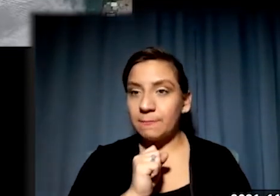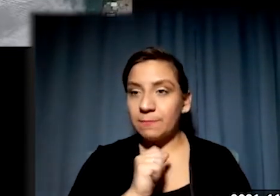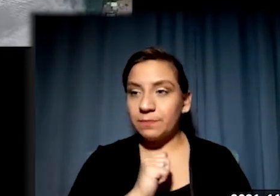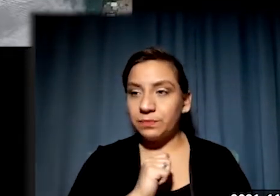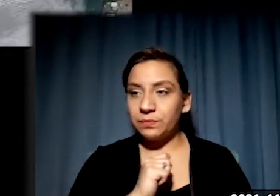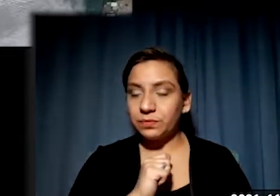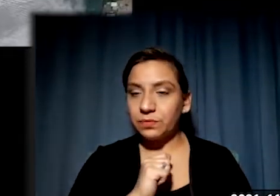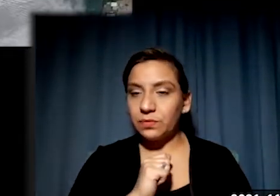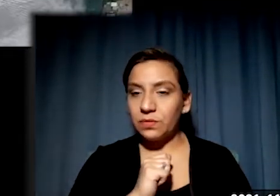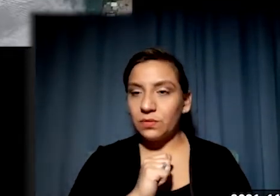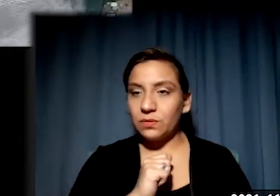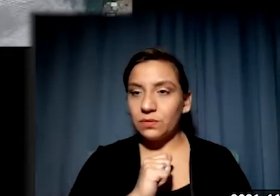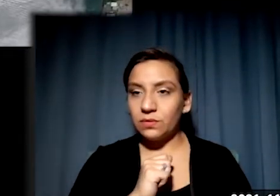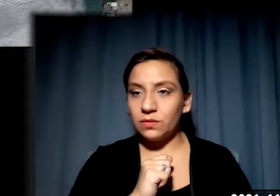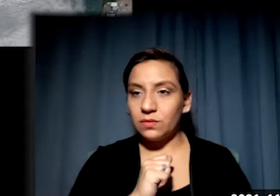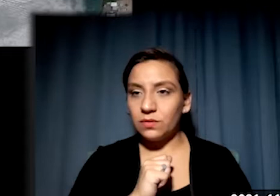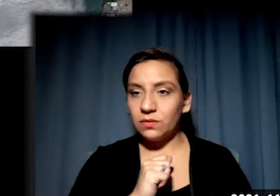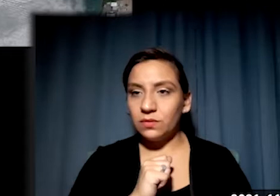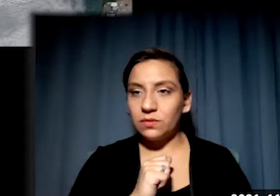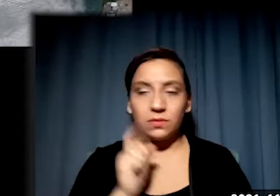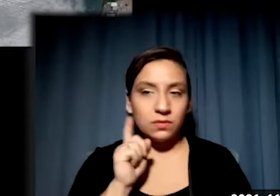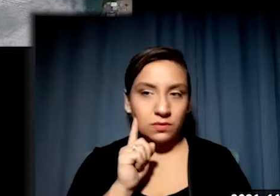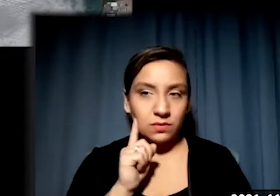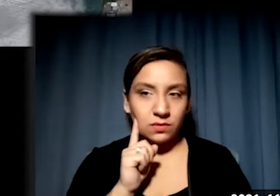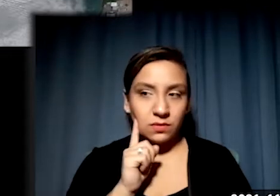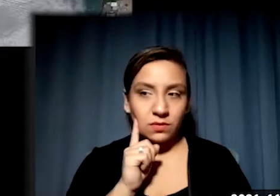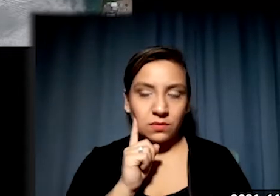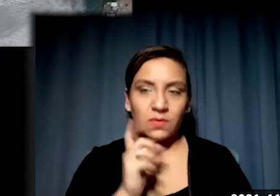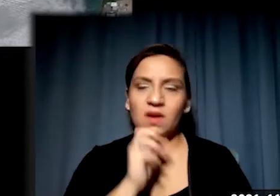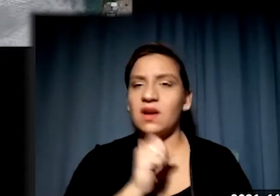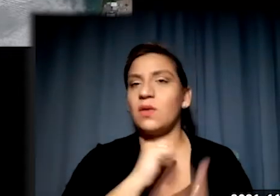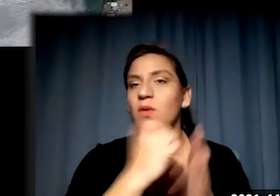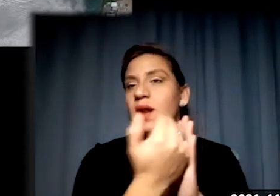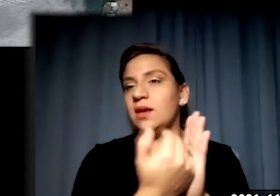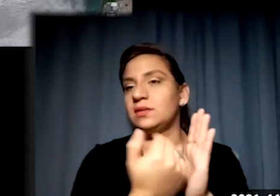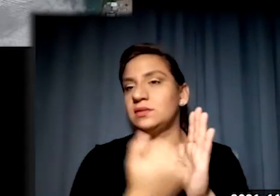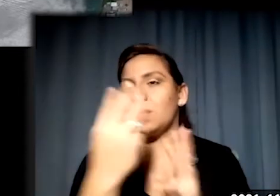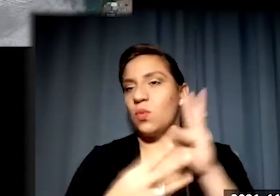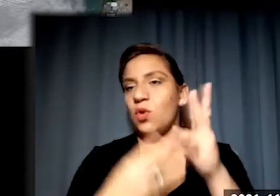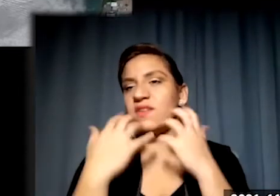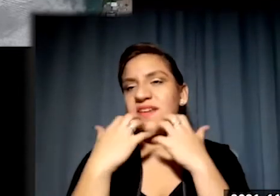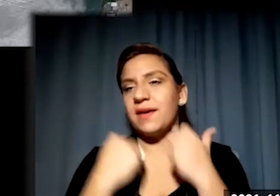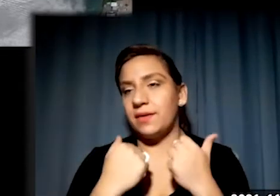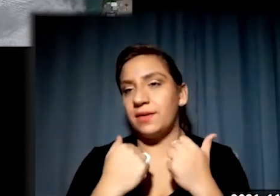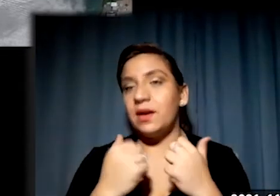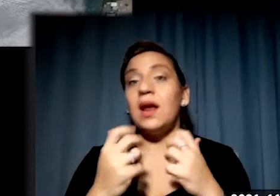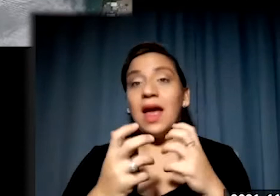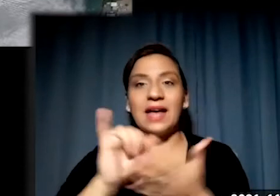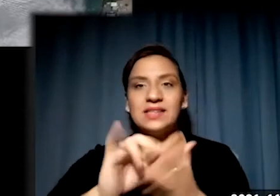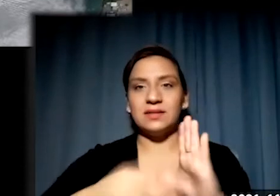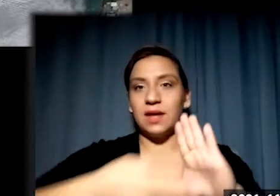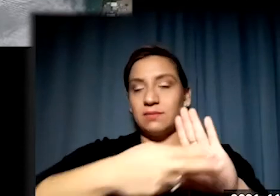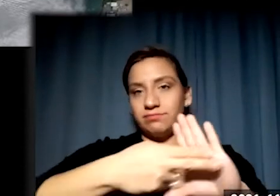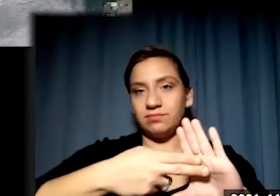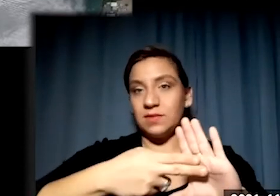that most cities in the United States don't have. And it is truly a unique honor to be represented in this